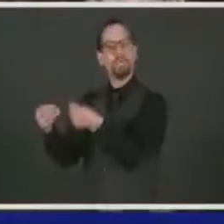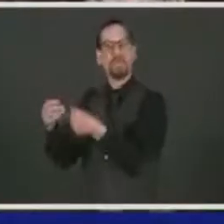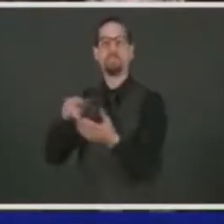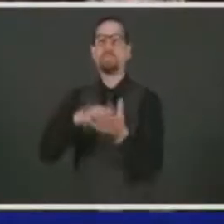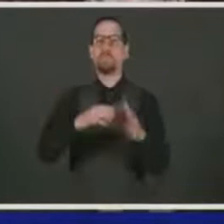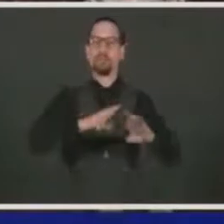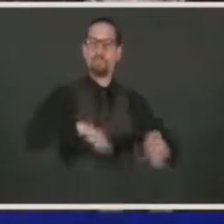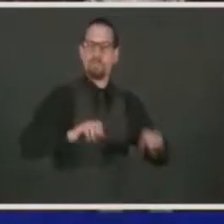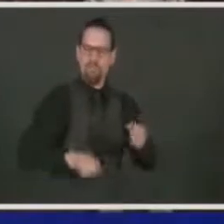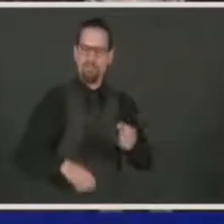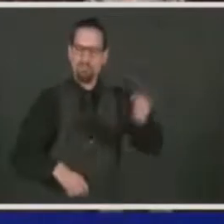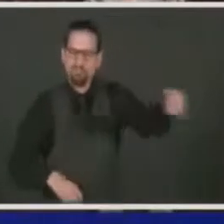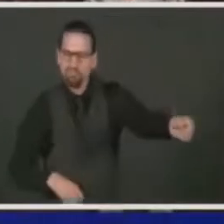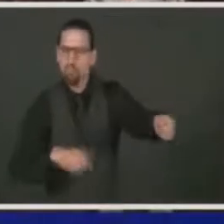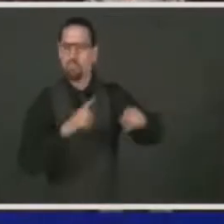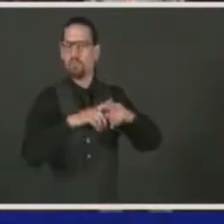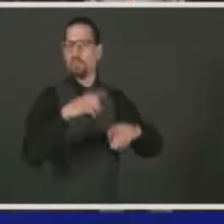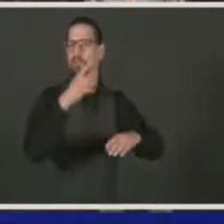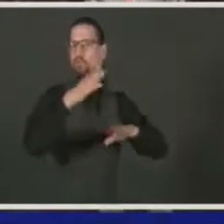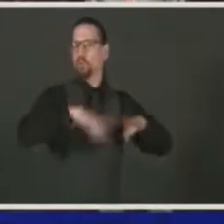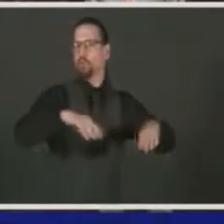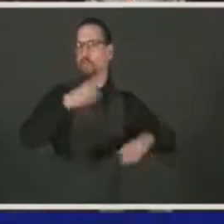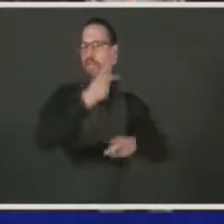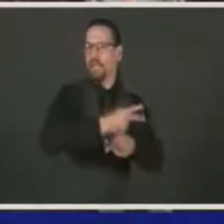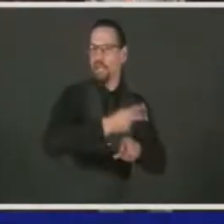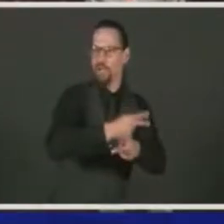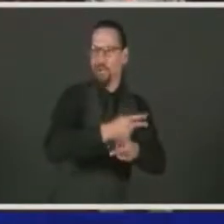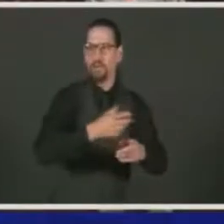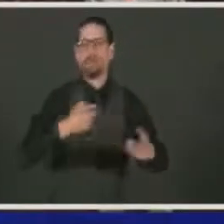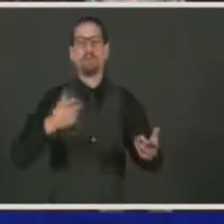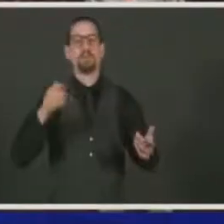going to continue that. That could be a way to reduce